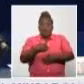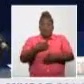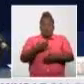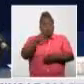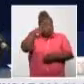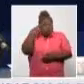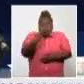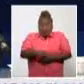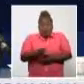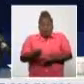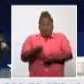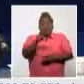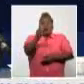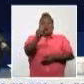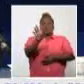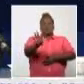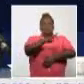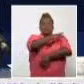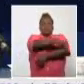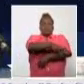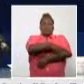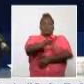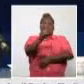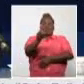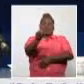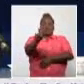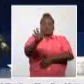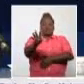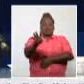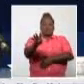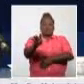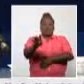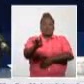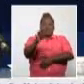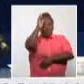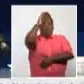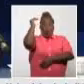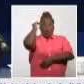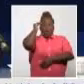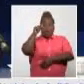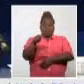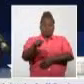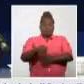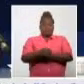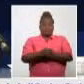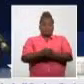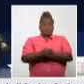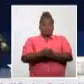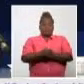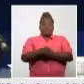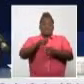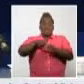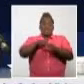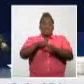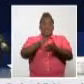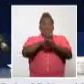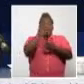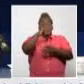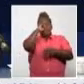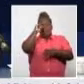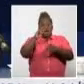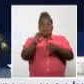Well, there are 14 countries. They are North Korea, the Marshall Islands, the Solomon